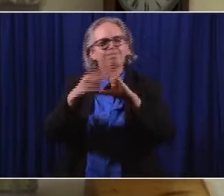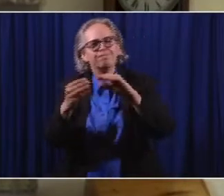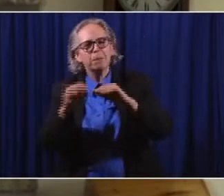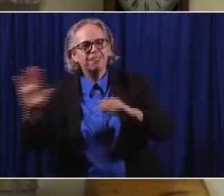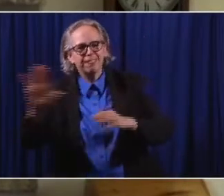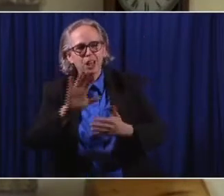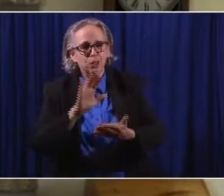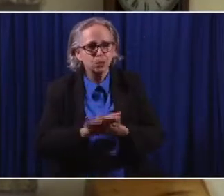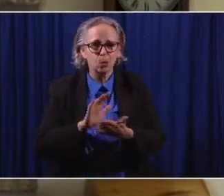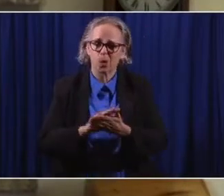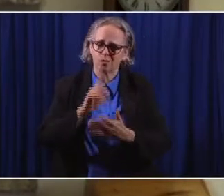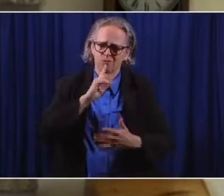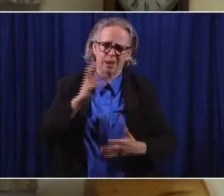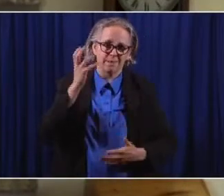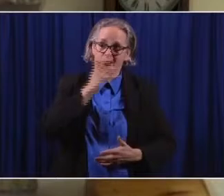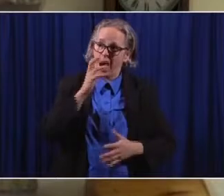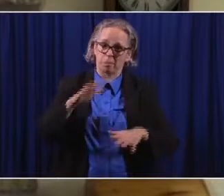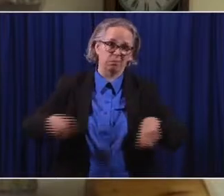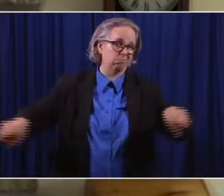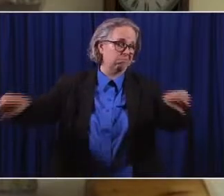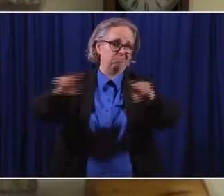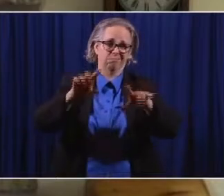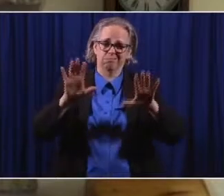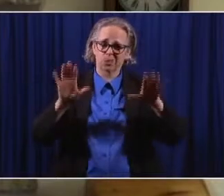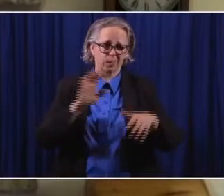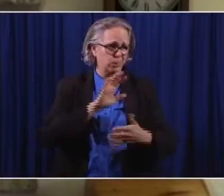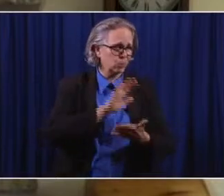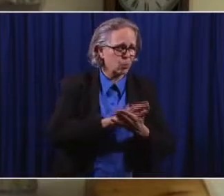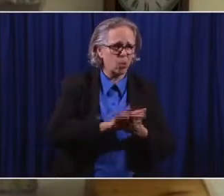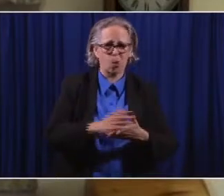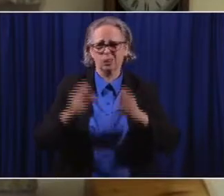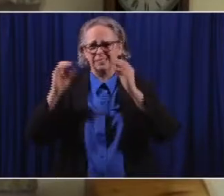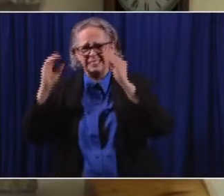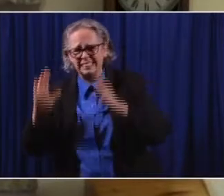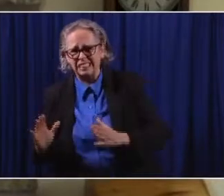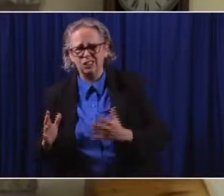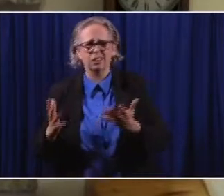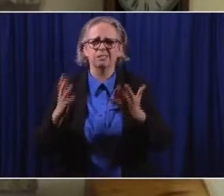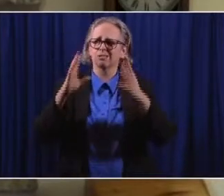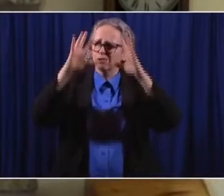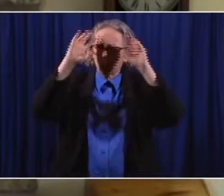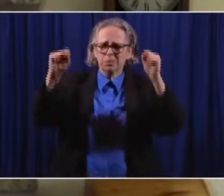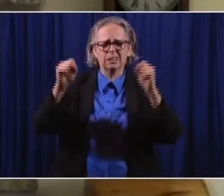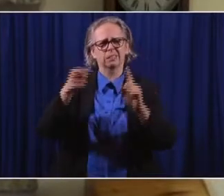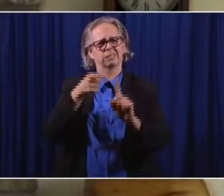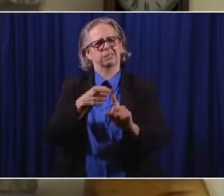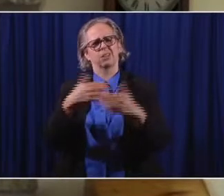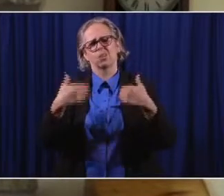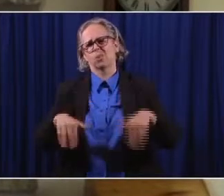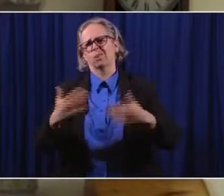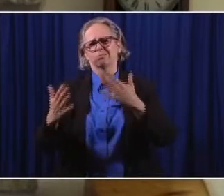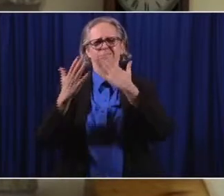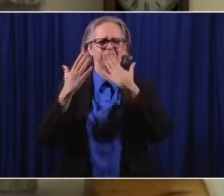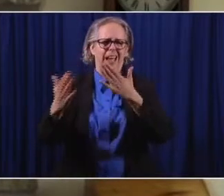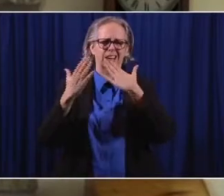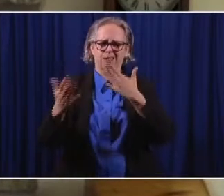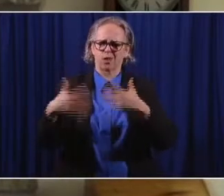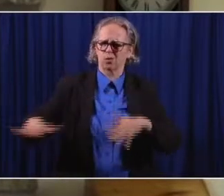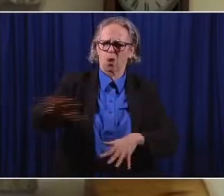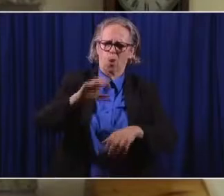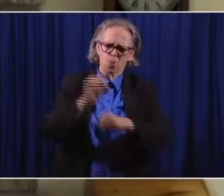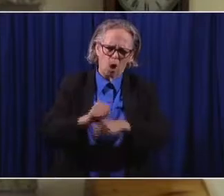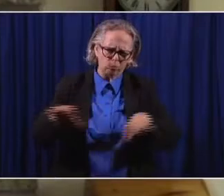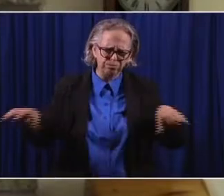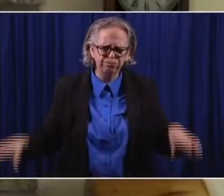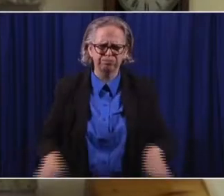our teachers, our school staff, educational service centers, for working so very, very hard to keep our kids